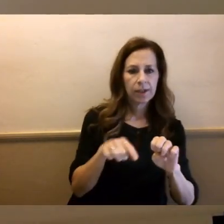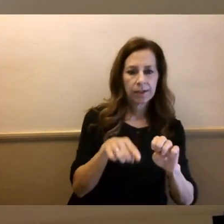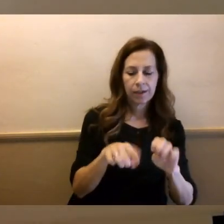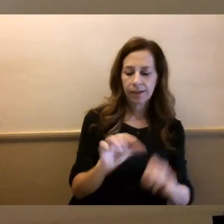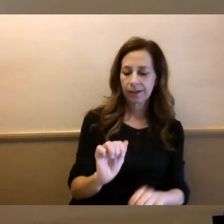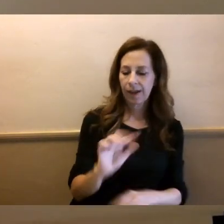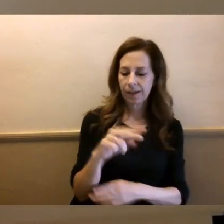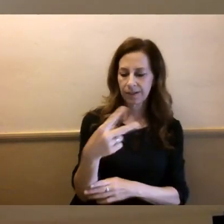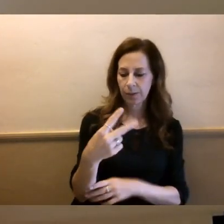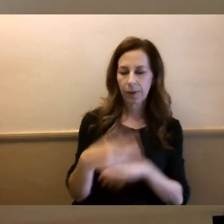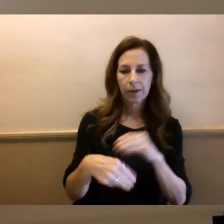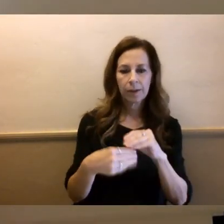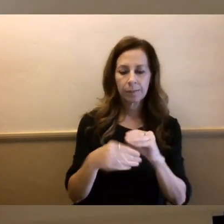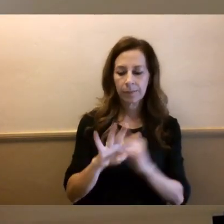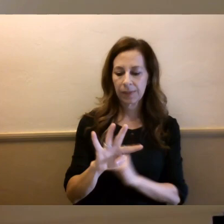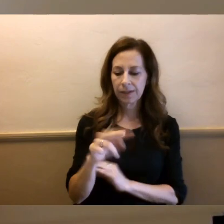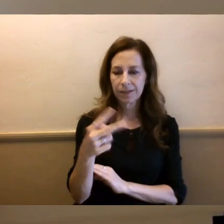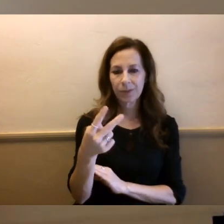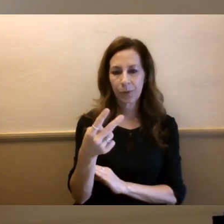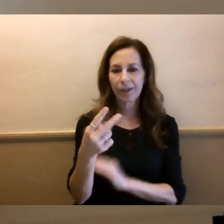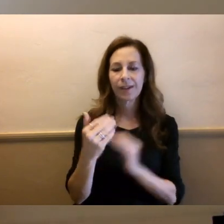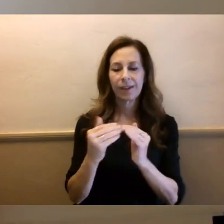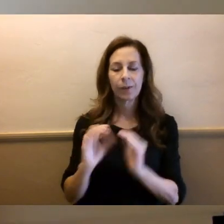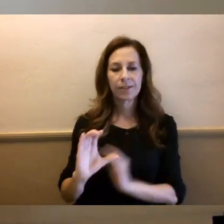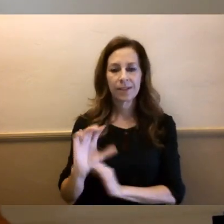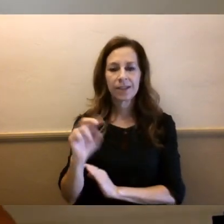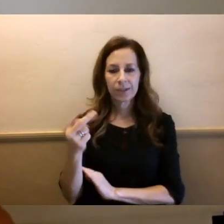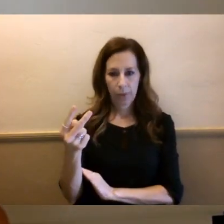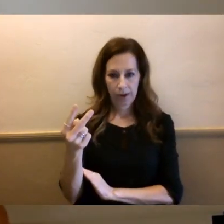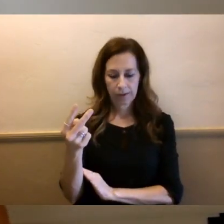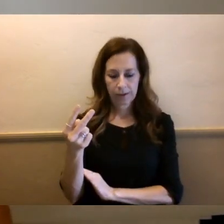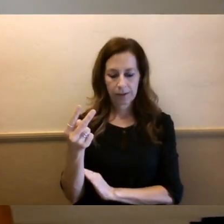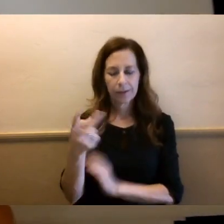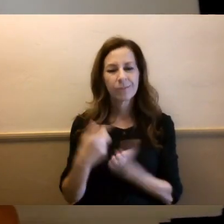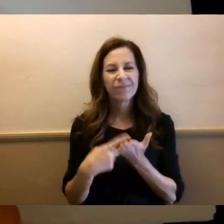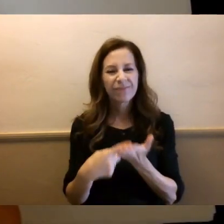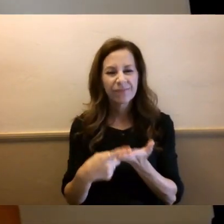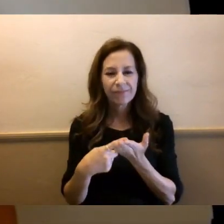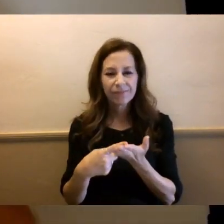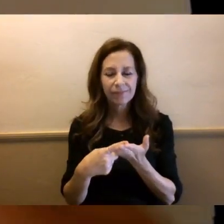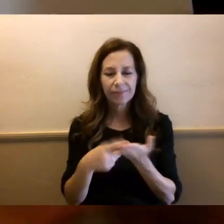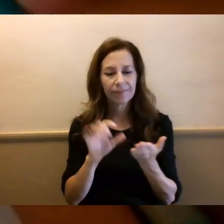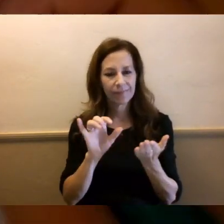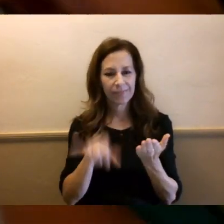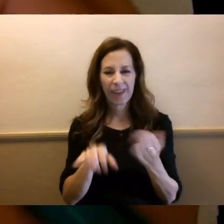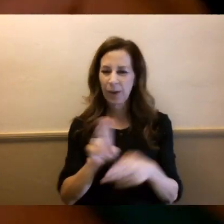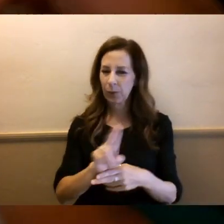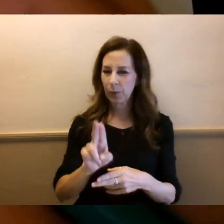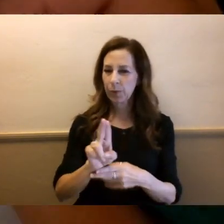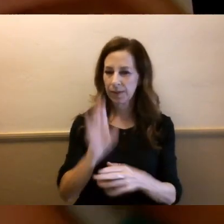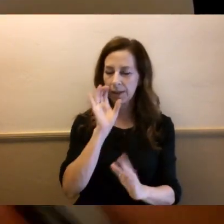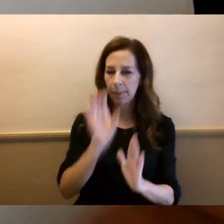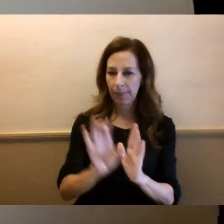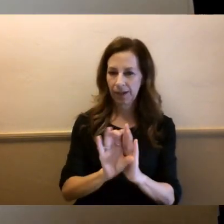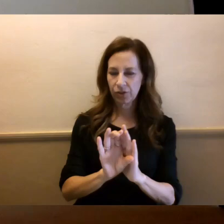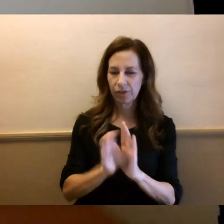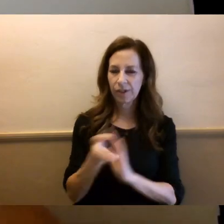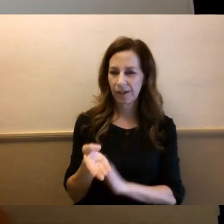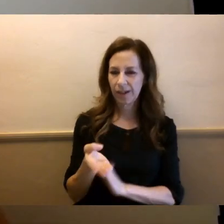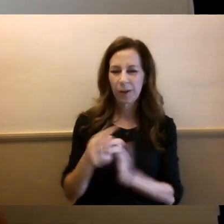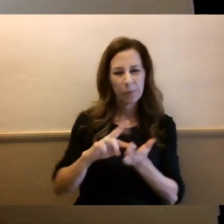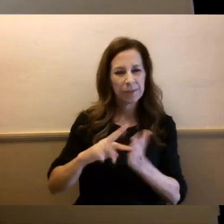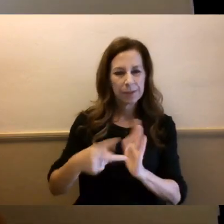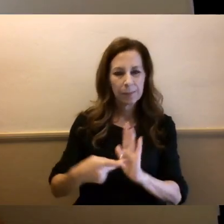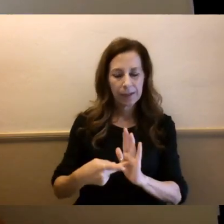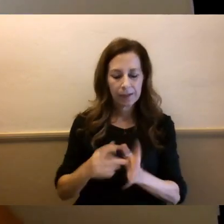theorem, a squared plus b squared equals c squared. So let's talk a little bit about that using this picture and what